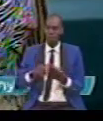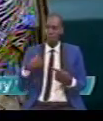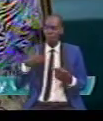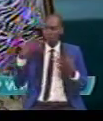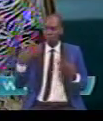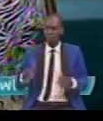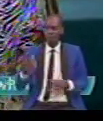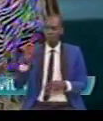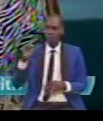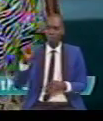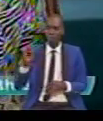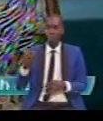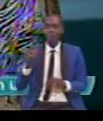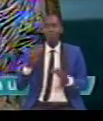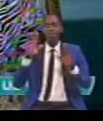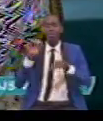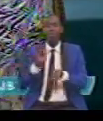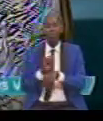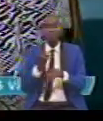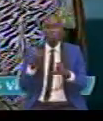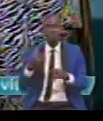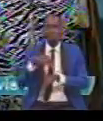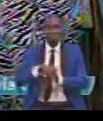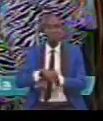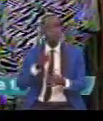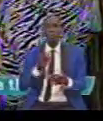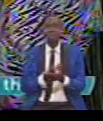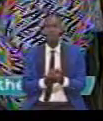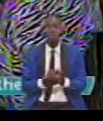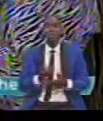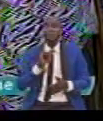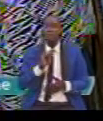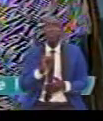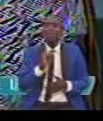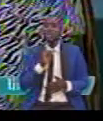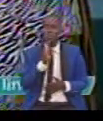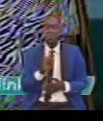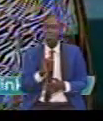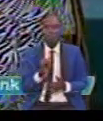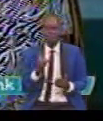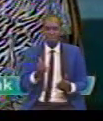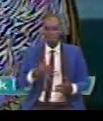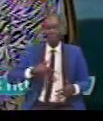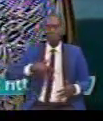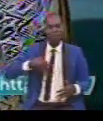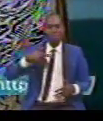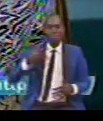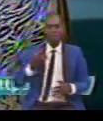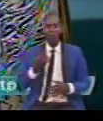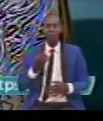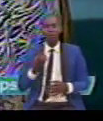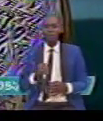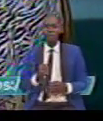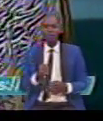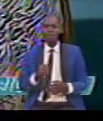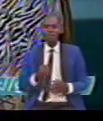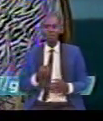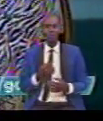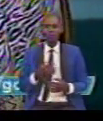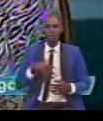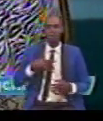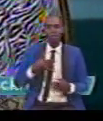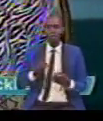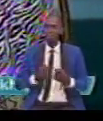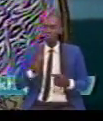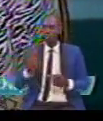So my miracle here today is that he is able to feel that he can go to the toilet again, and he's able to